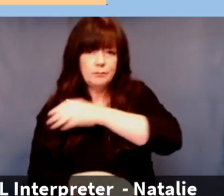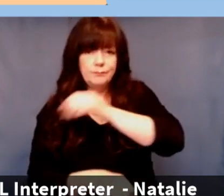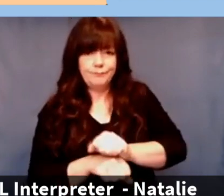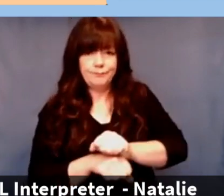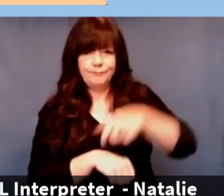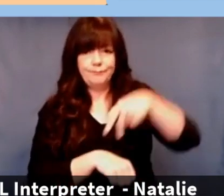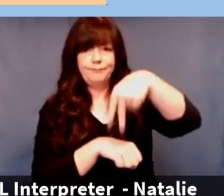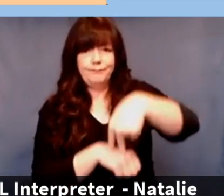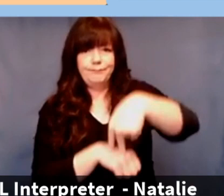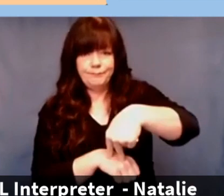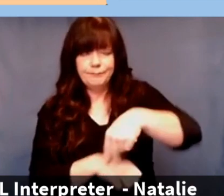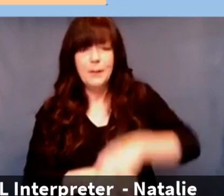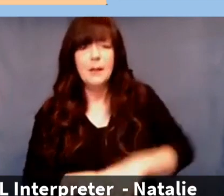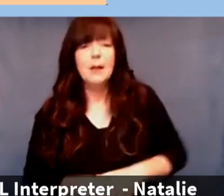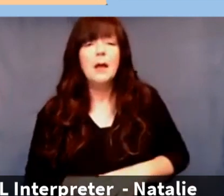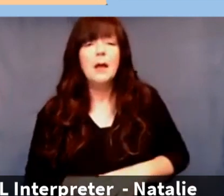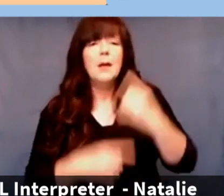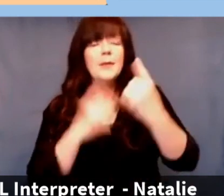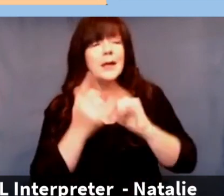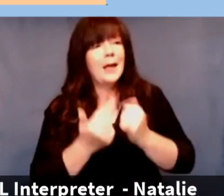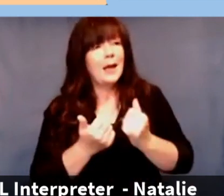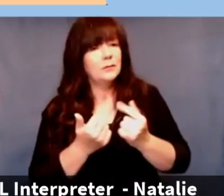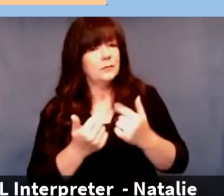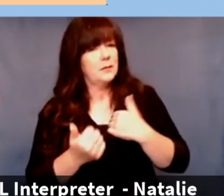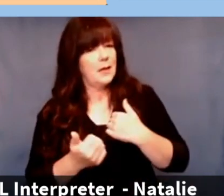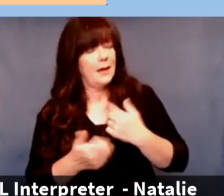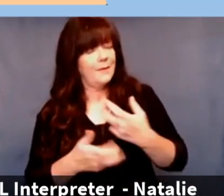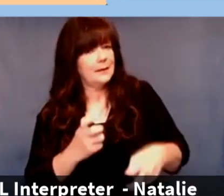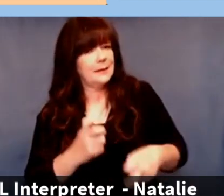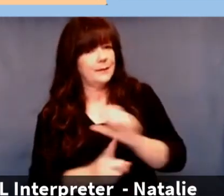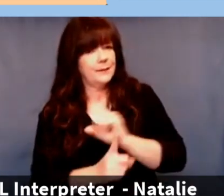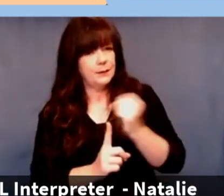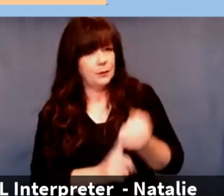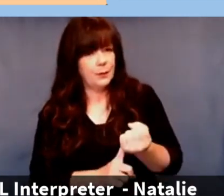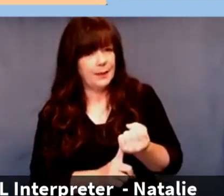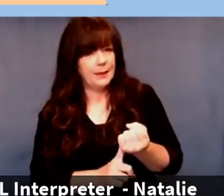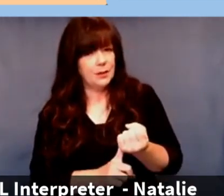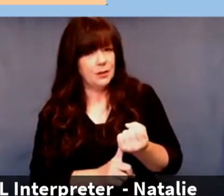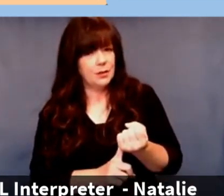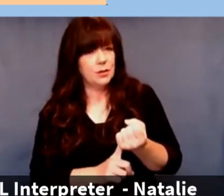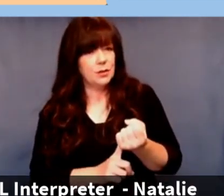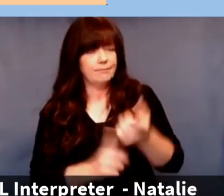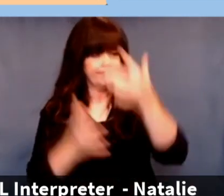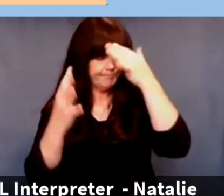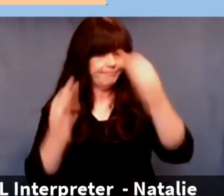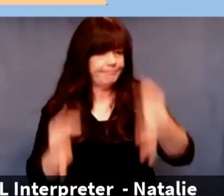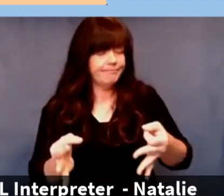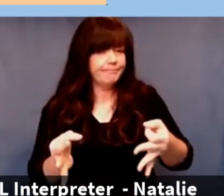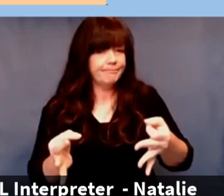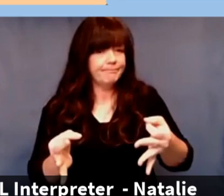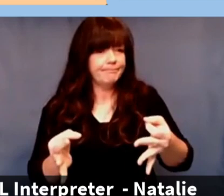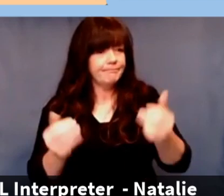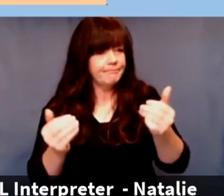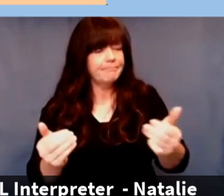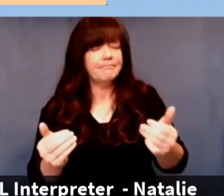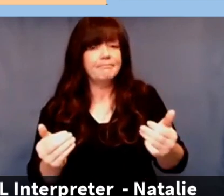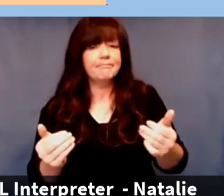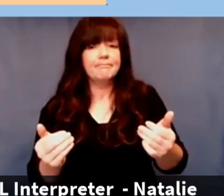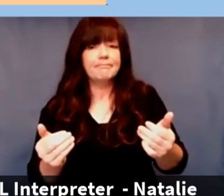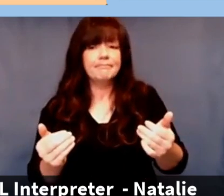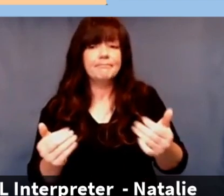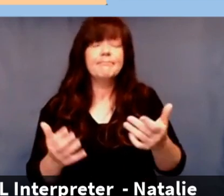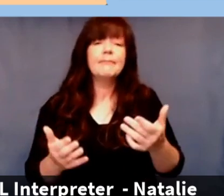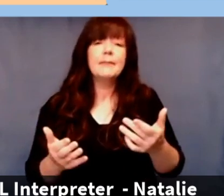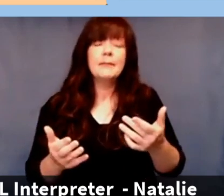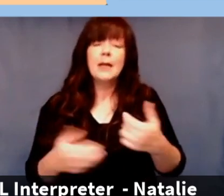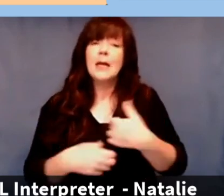she was in a tough situation and she made a decision that, you know, made Wynonna like really,